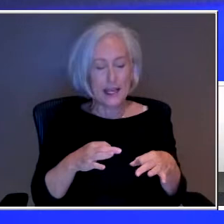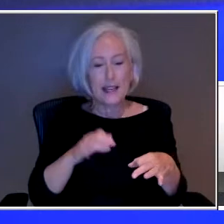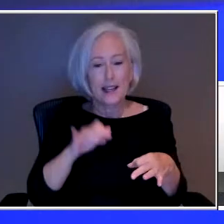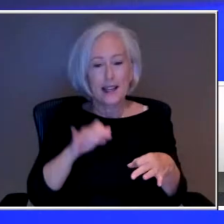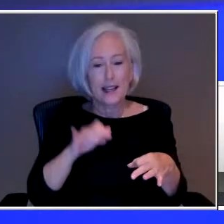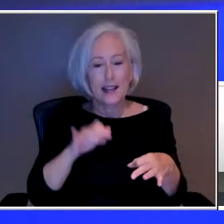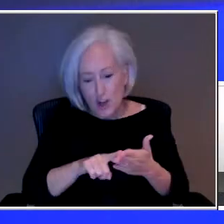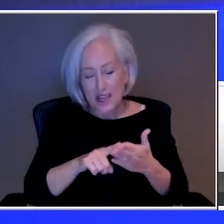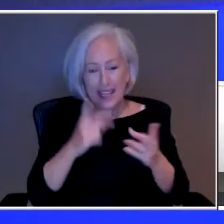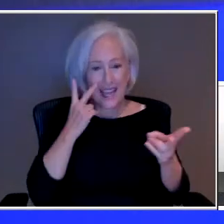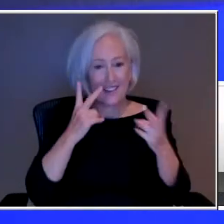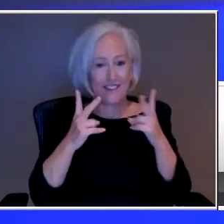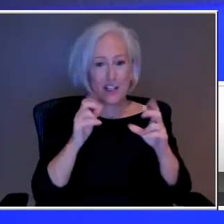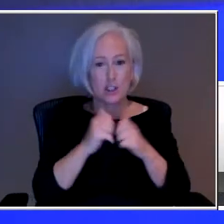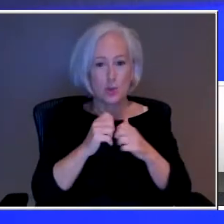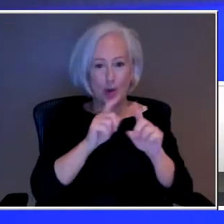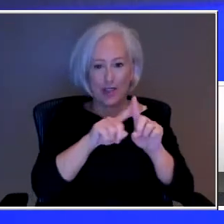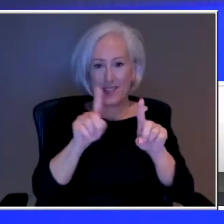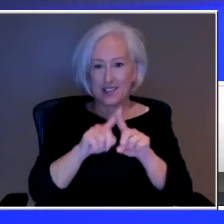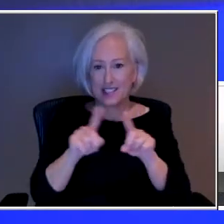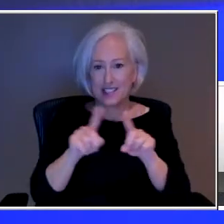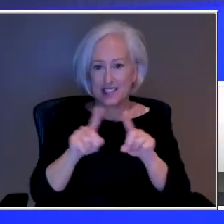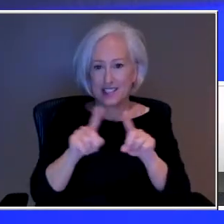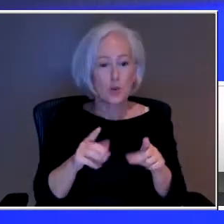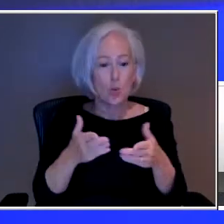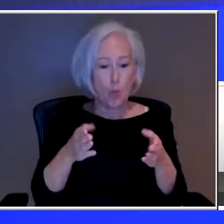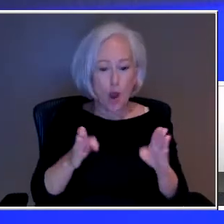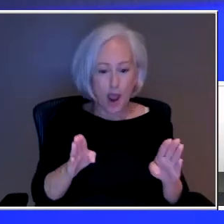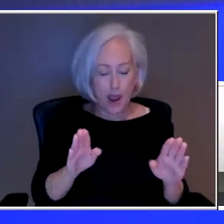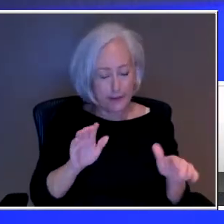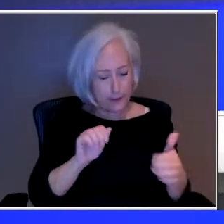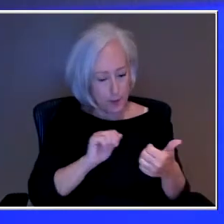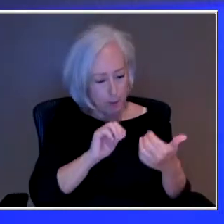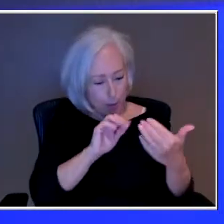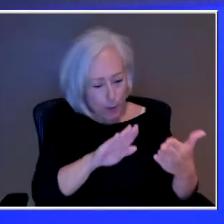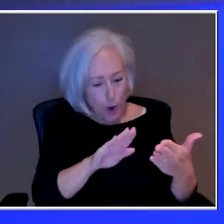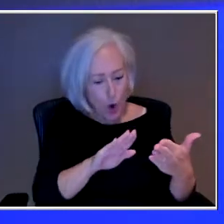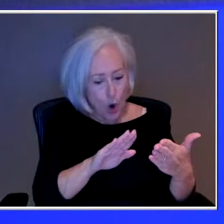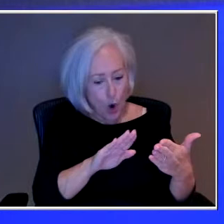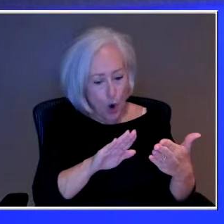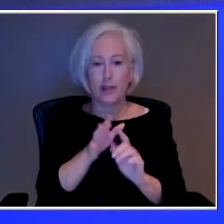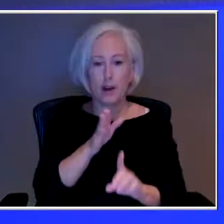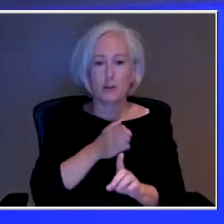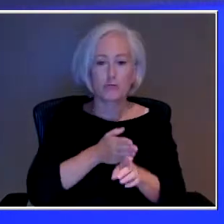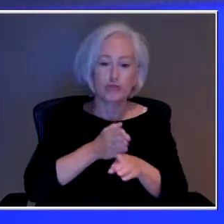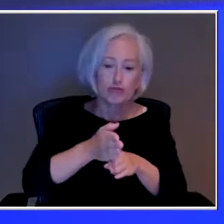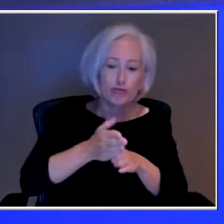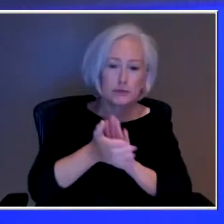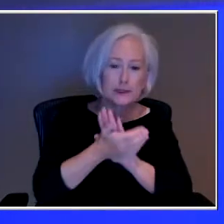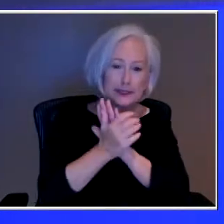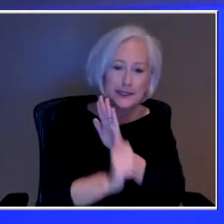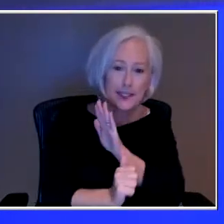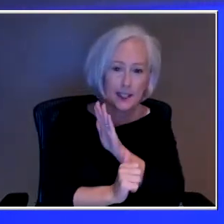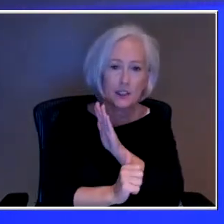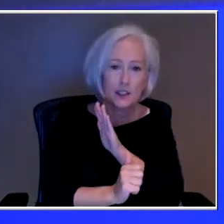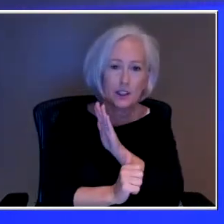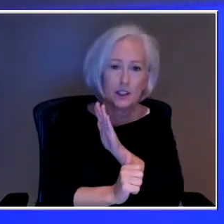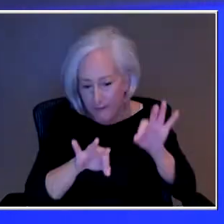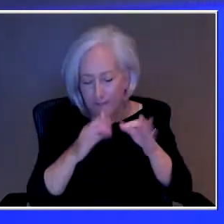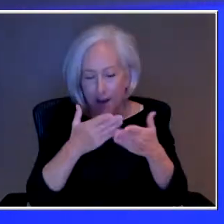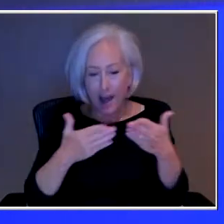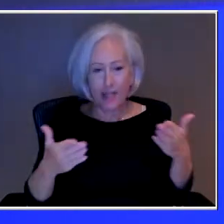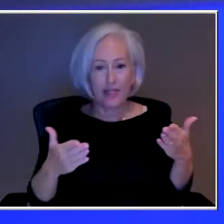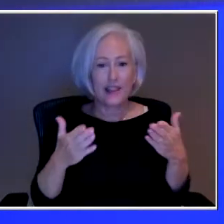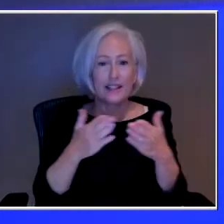with our skill sets that we've learned to get the most accurate exam and pick up on things that maybe general eye